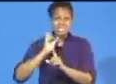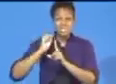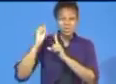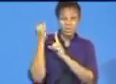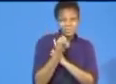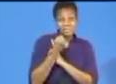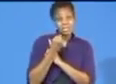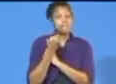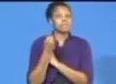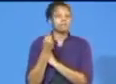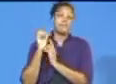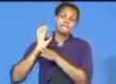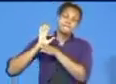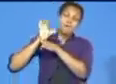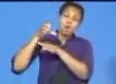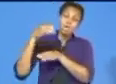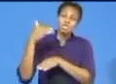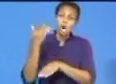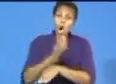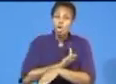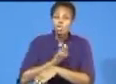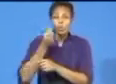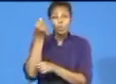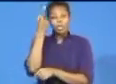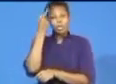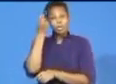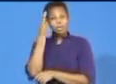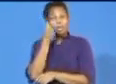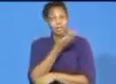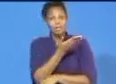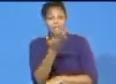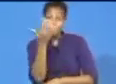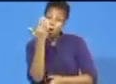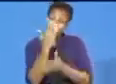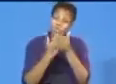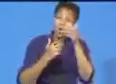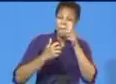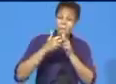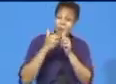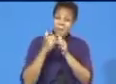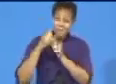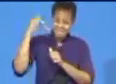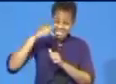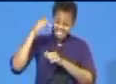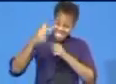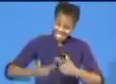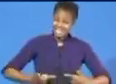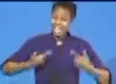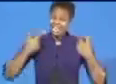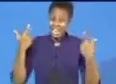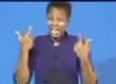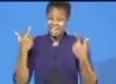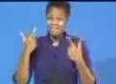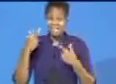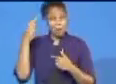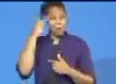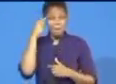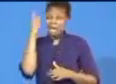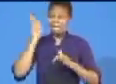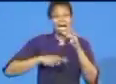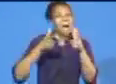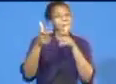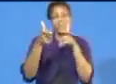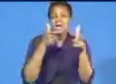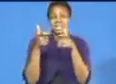circumstances have forced us to understand there are some problems in this life that our intellect can't handle,